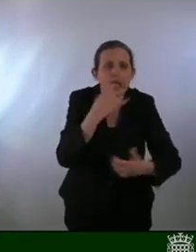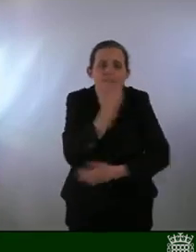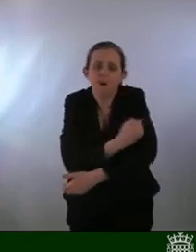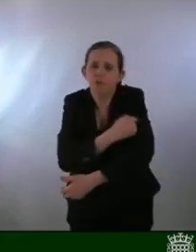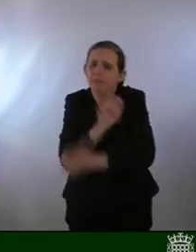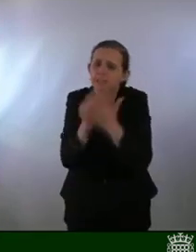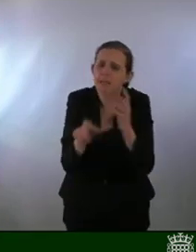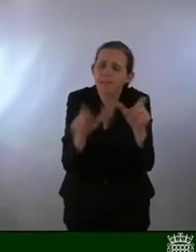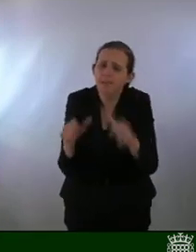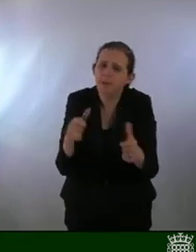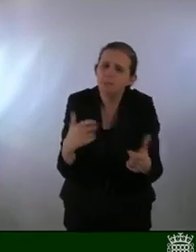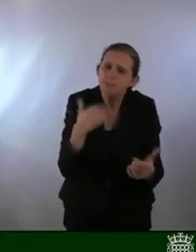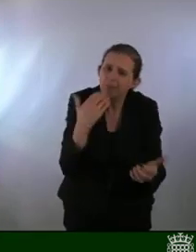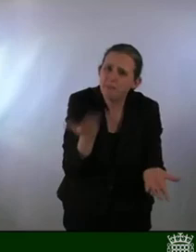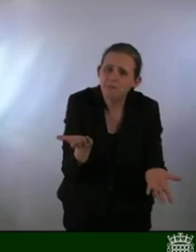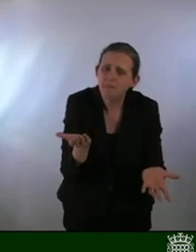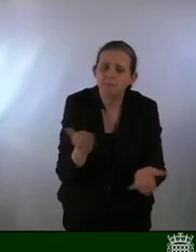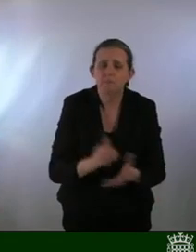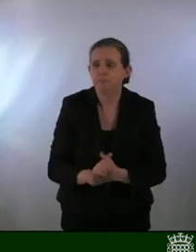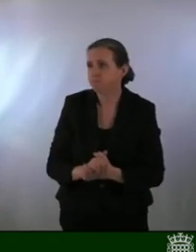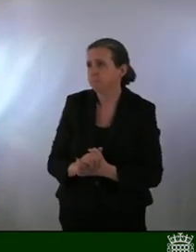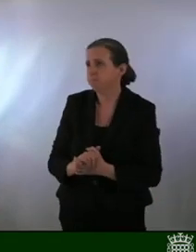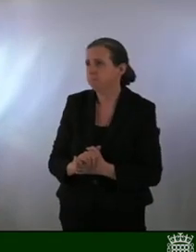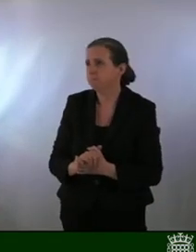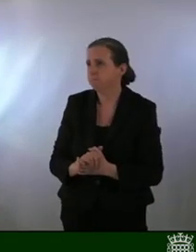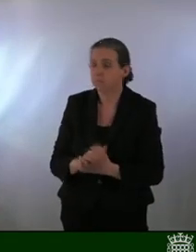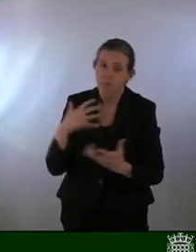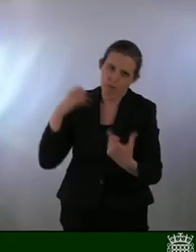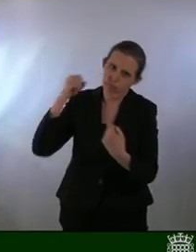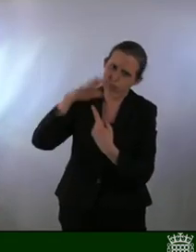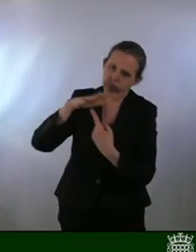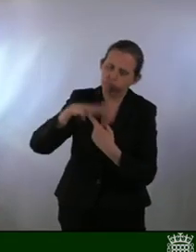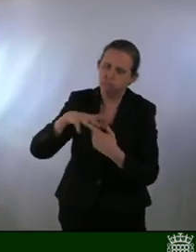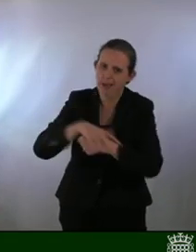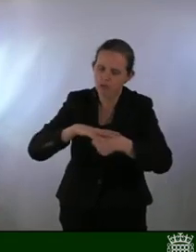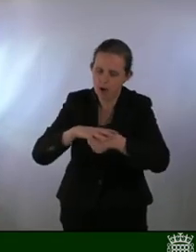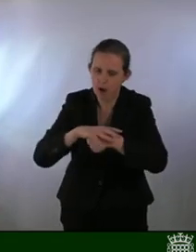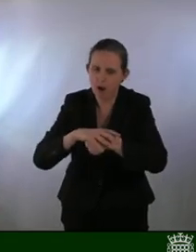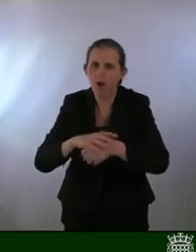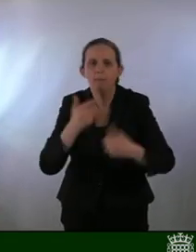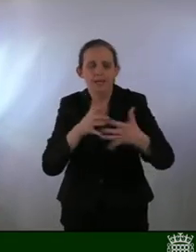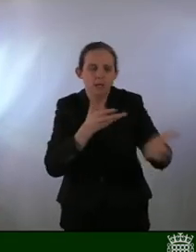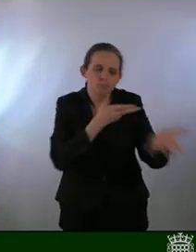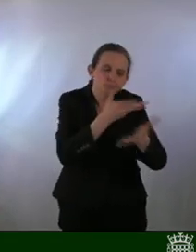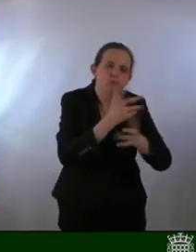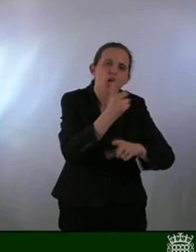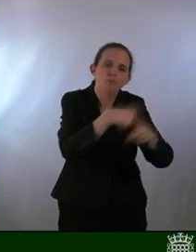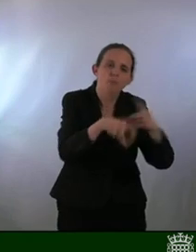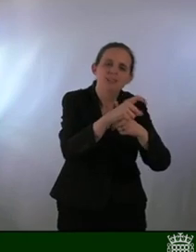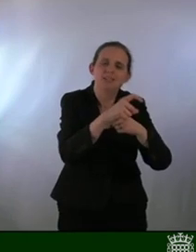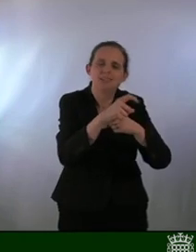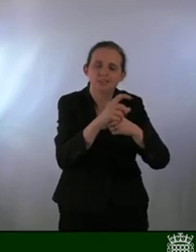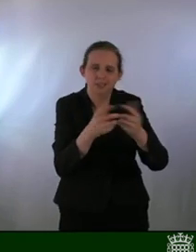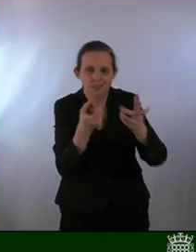incredibly important area. There was a call with local authority leaders and my right honourable friend, the Community Secretary, and the Care